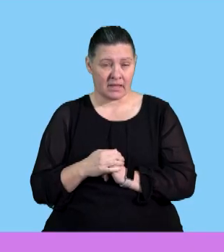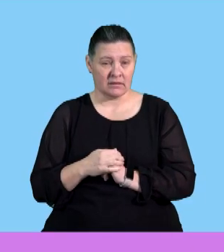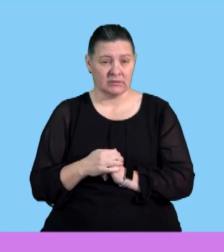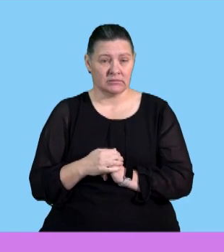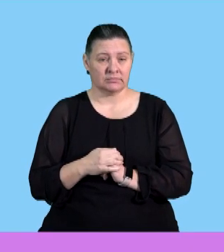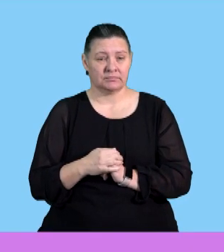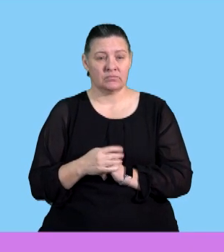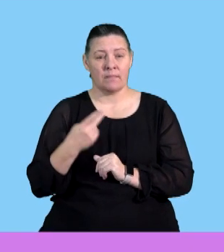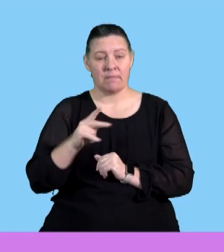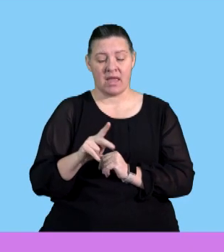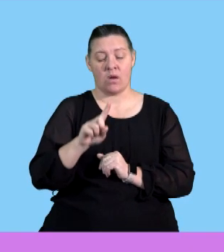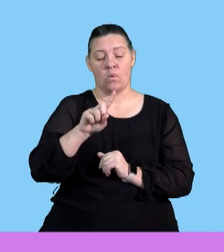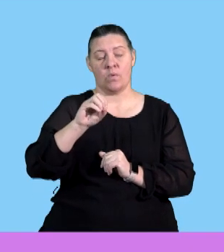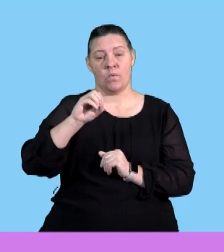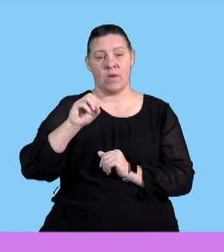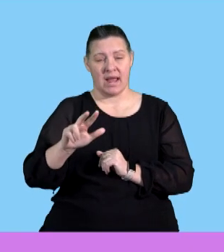she paid